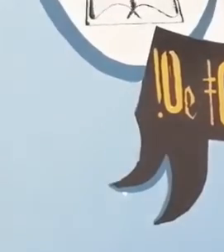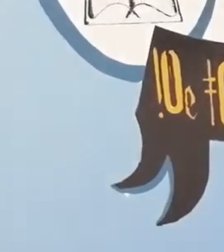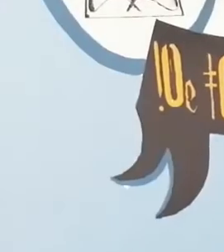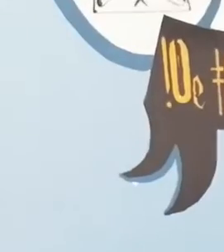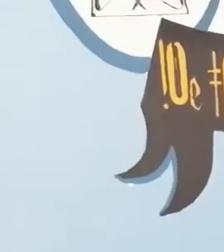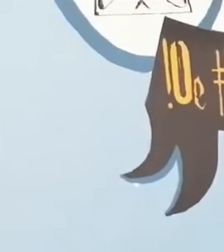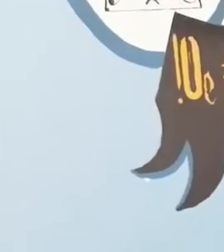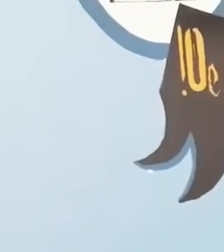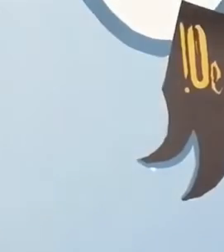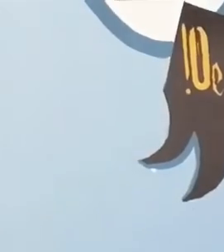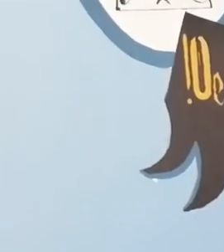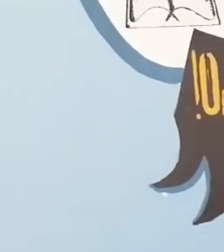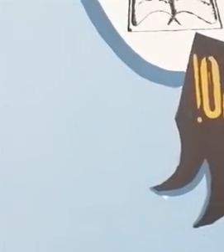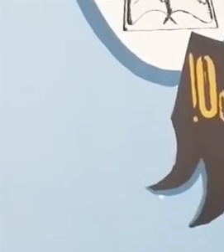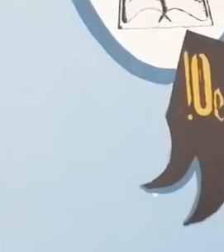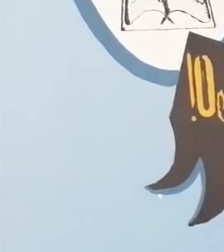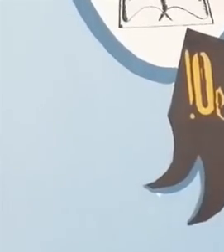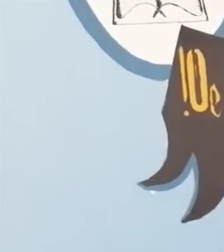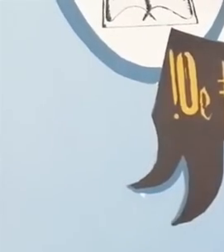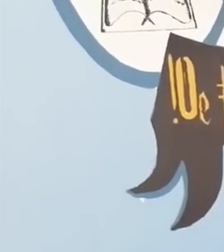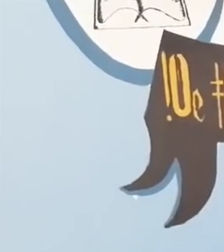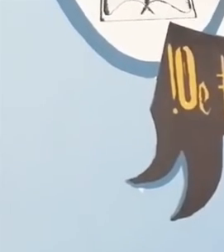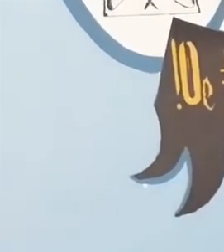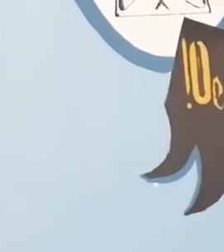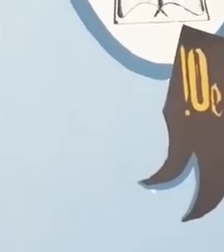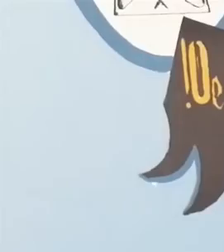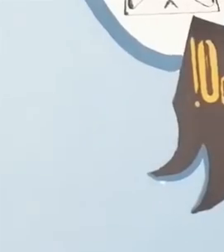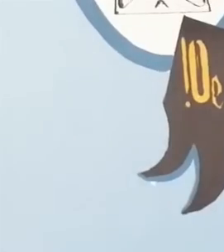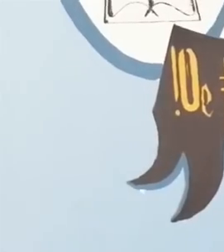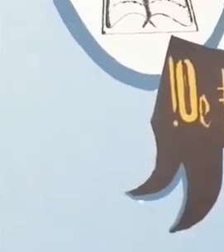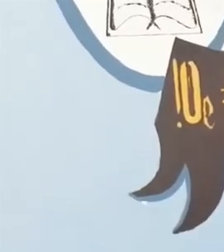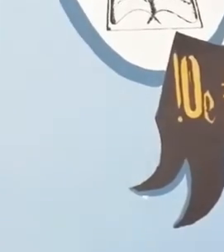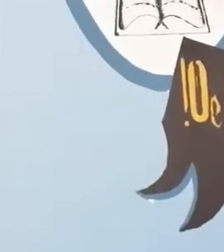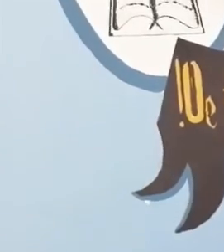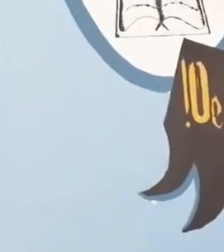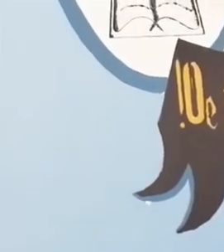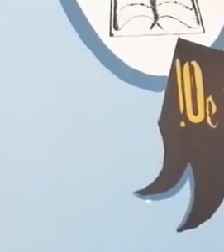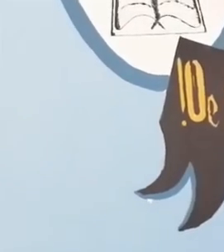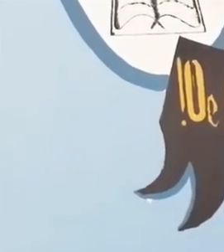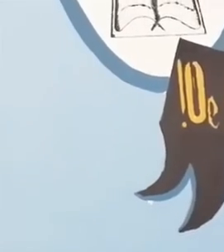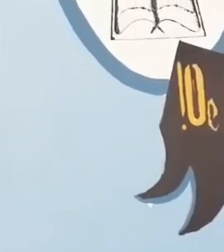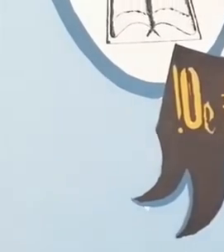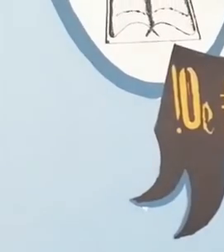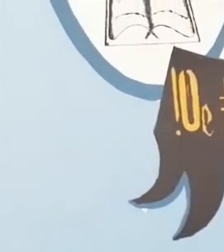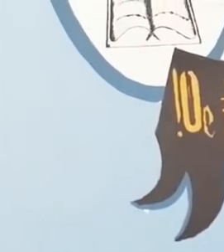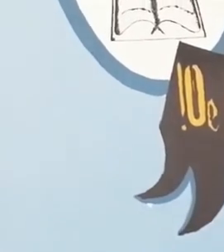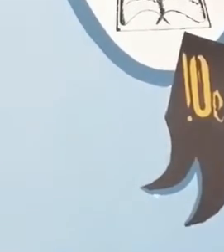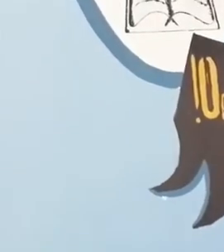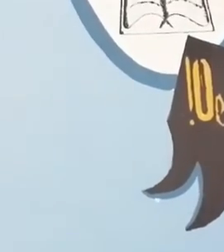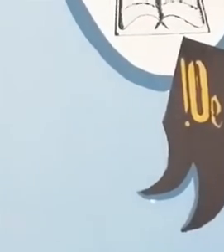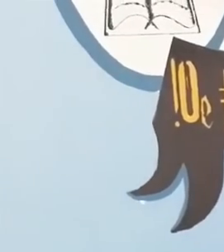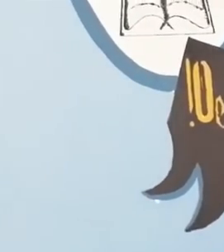that are in the community and those that are in the nearby farms for them to come and to collect the booklets.